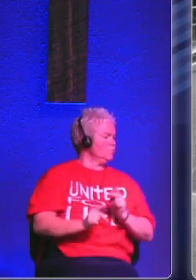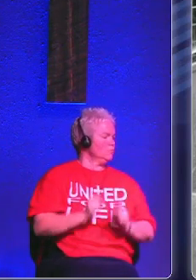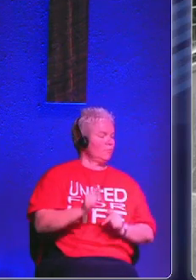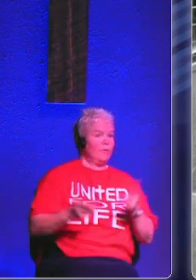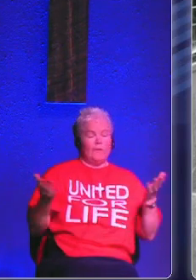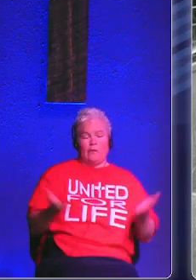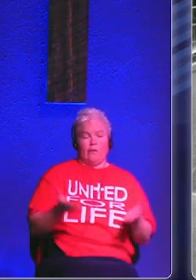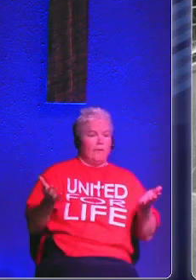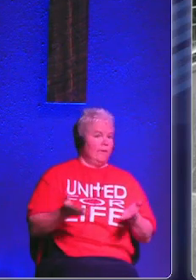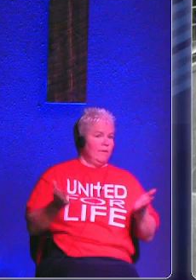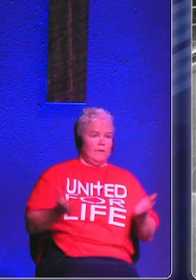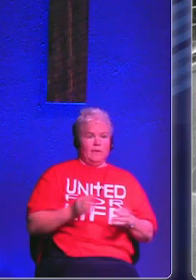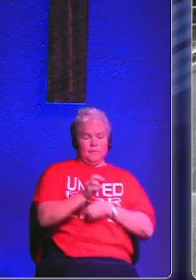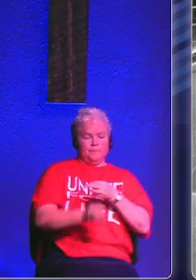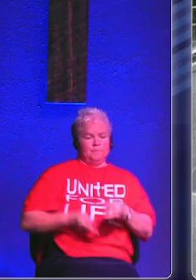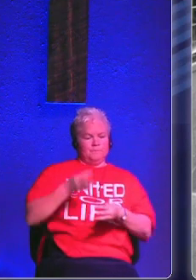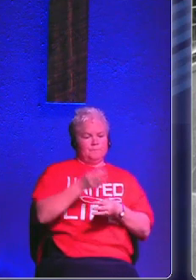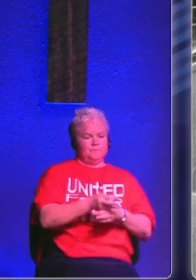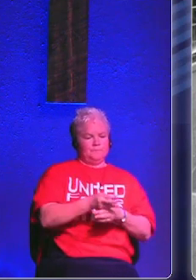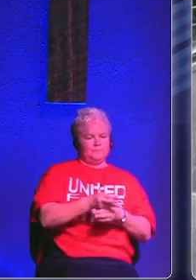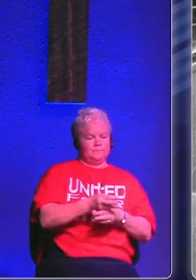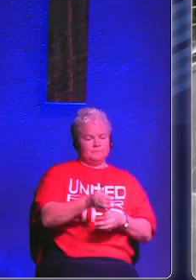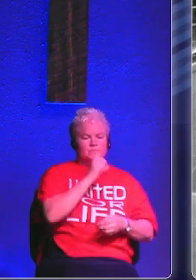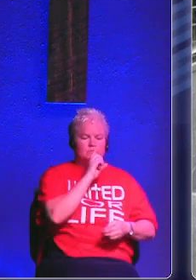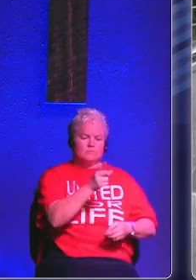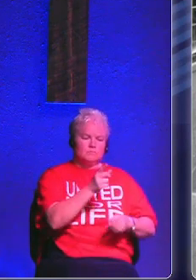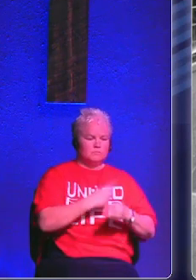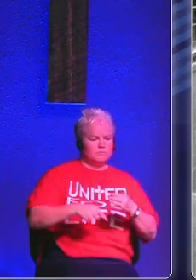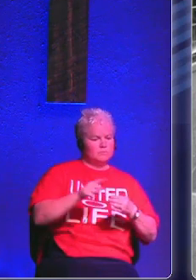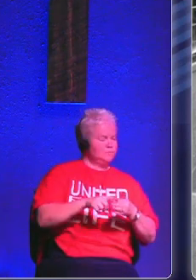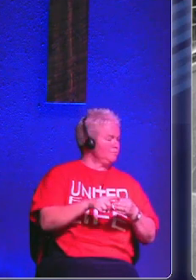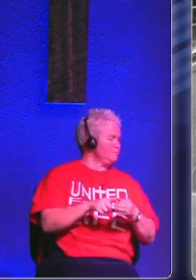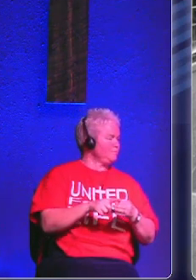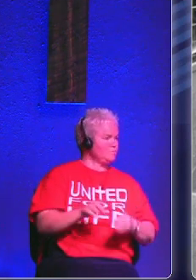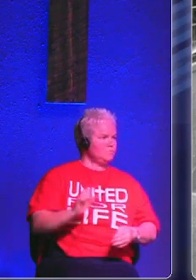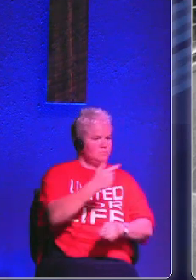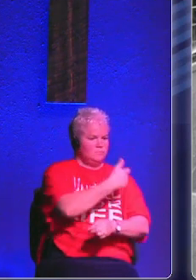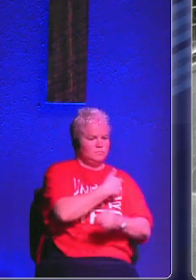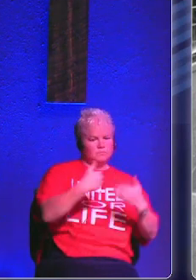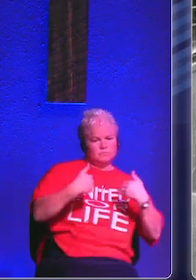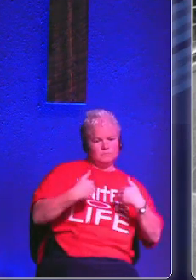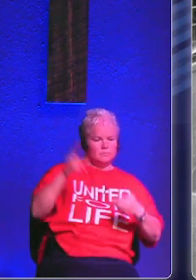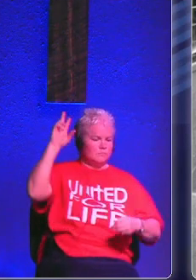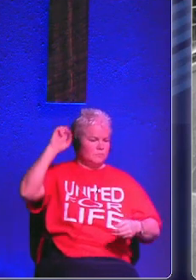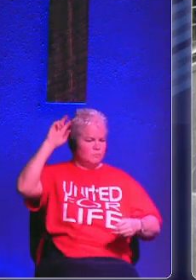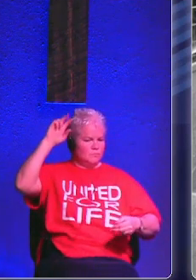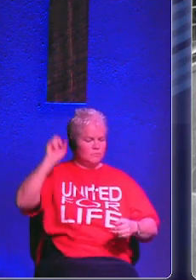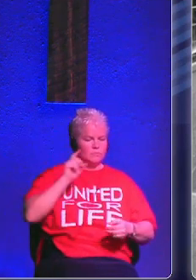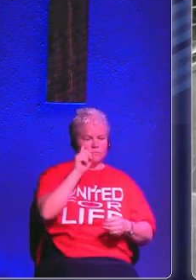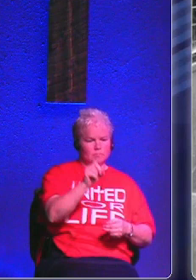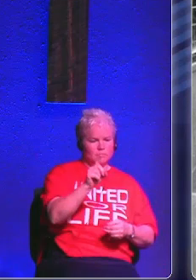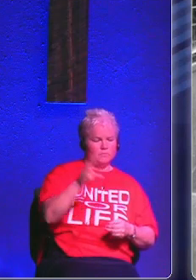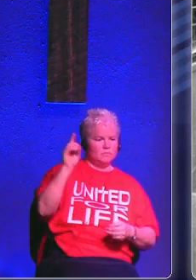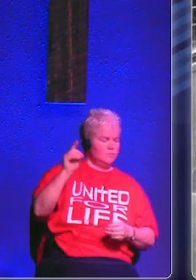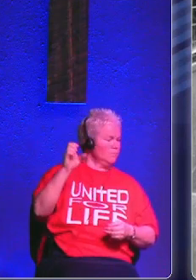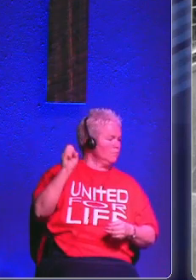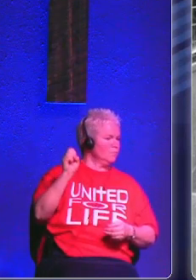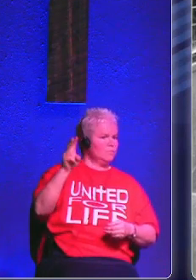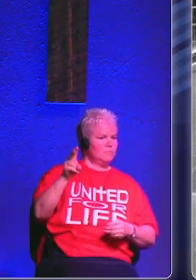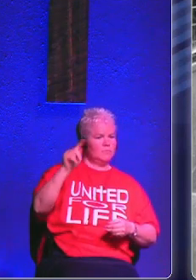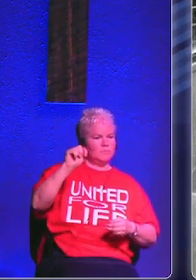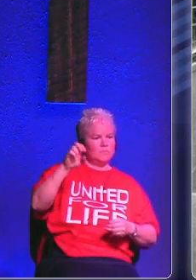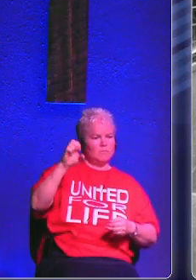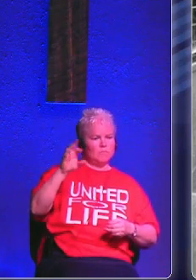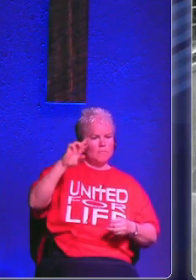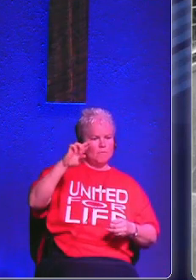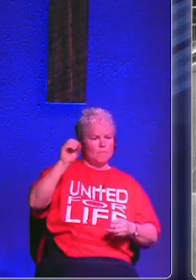here are going, what in the world is he talking about? Well, we have to understand that the first part of the book of Deuteronomy